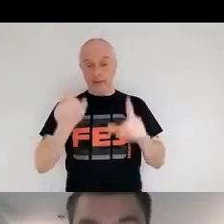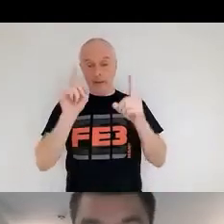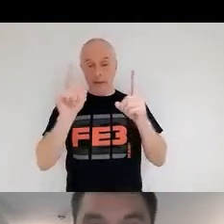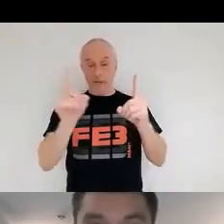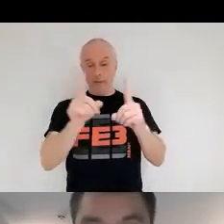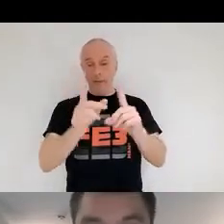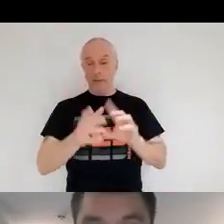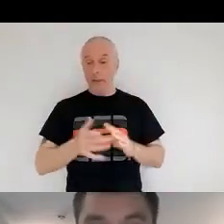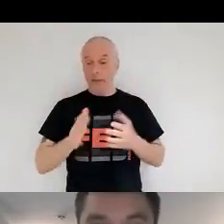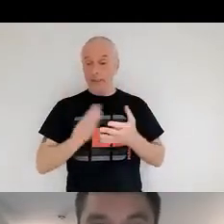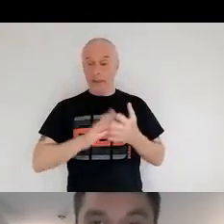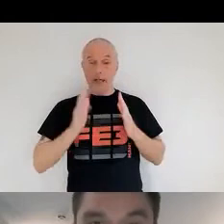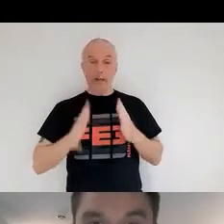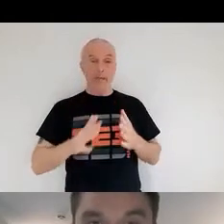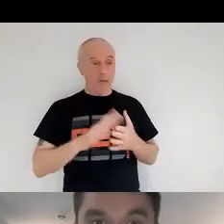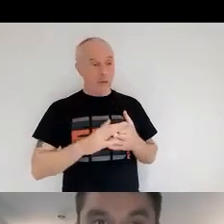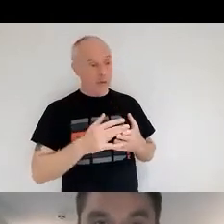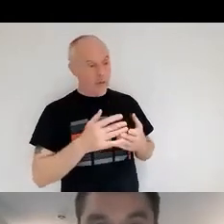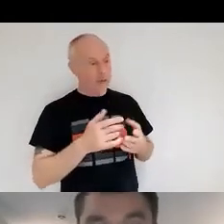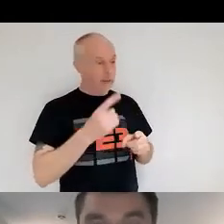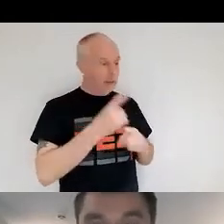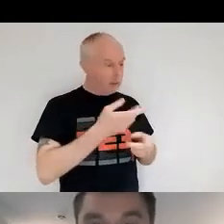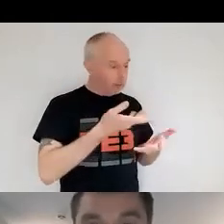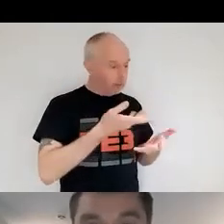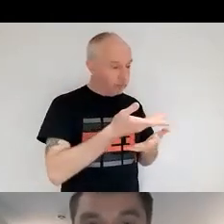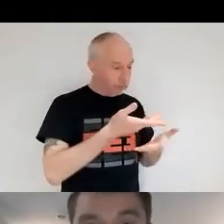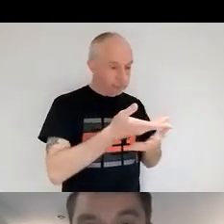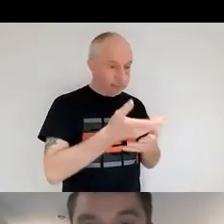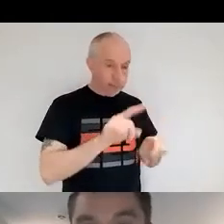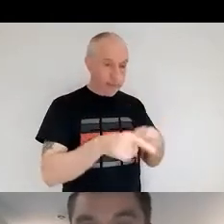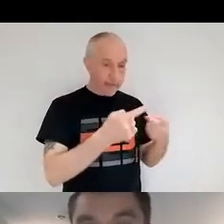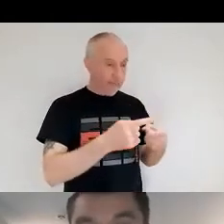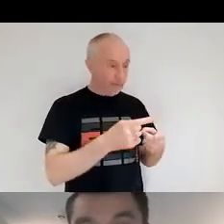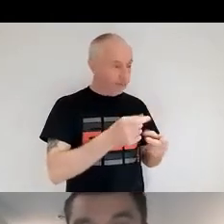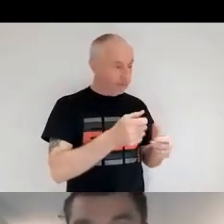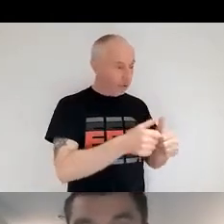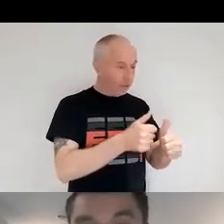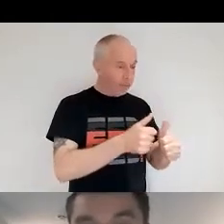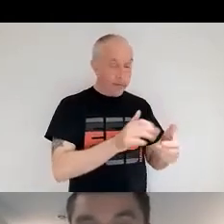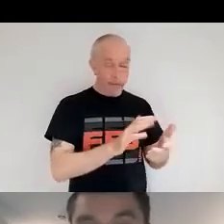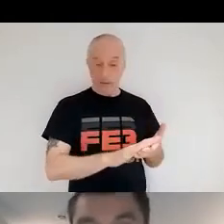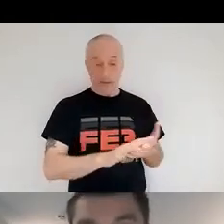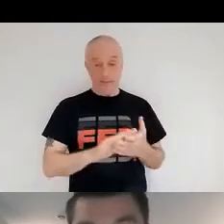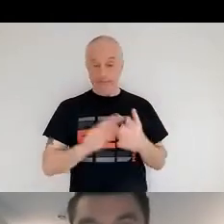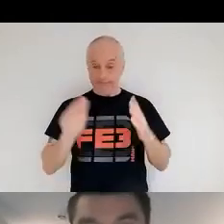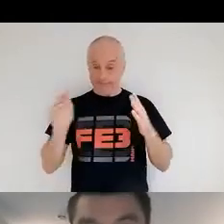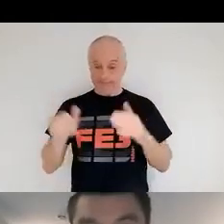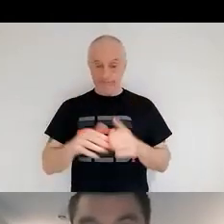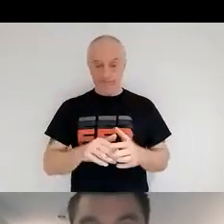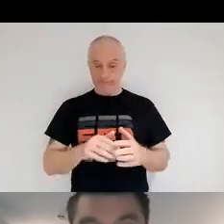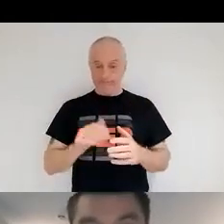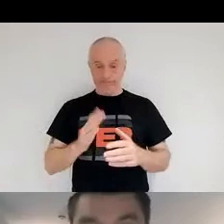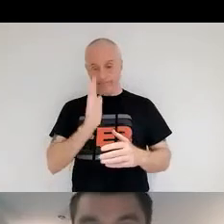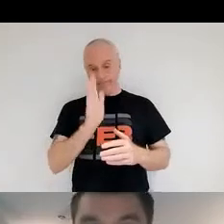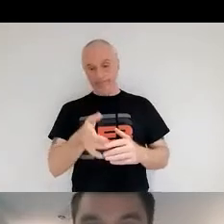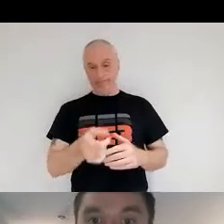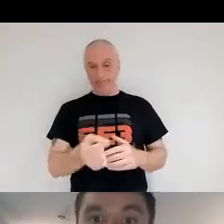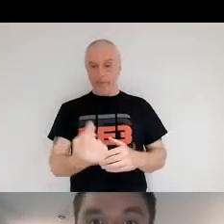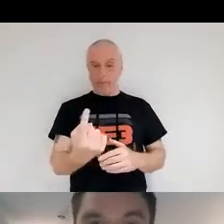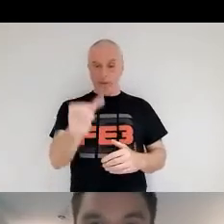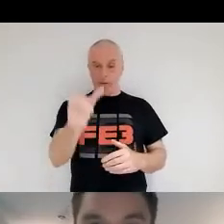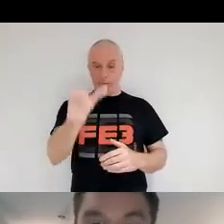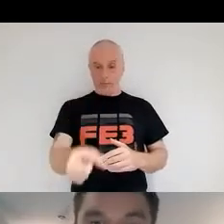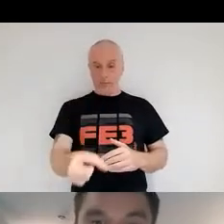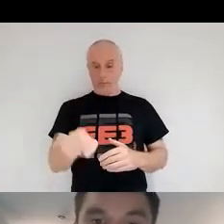myriad of suppliers that you could be dealing with. We were effectively dealing with one entity who both owned the network, transported the gas, and then sold